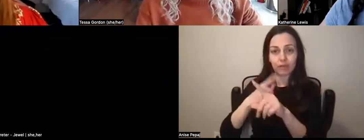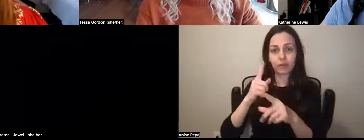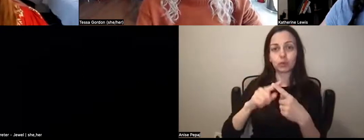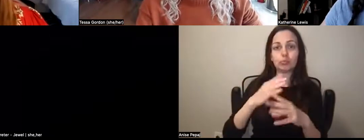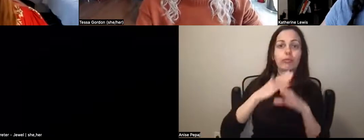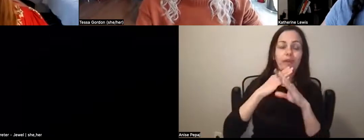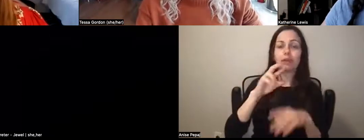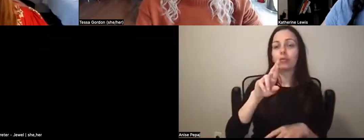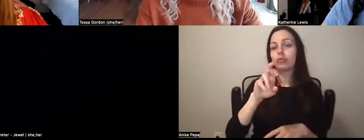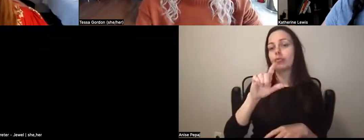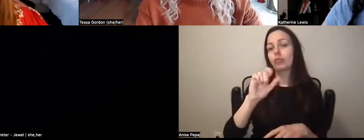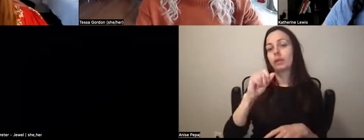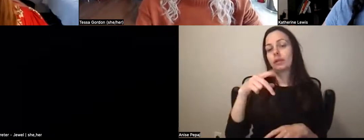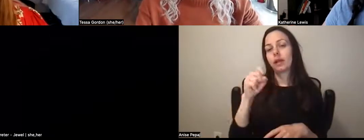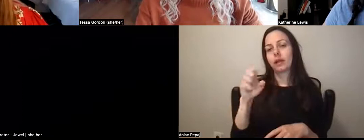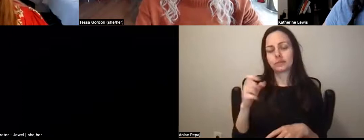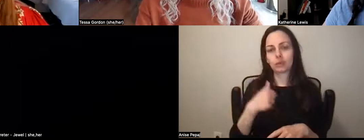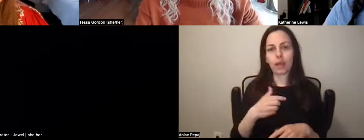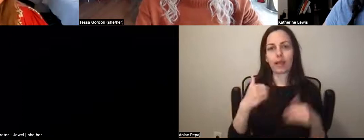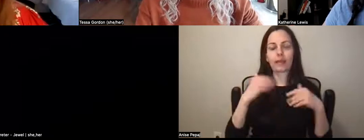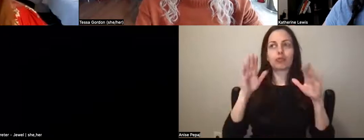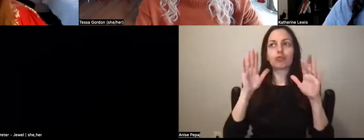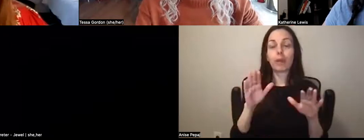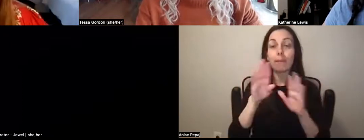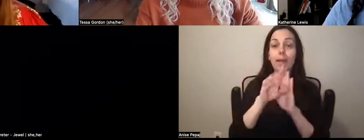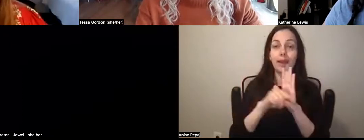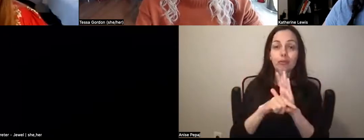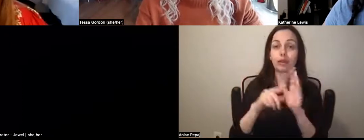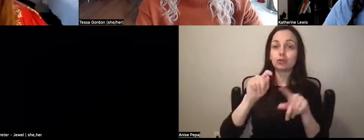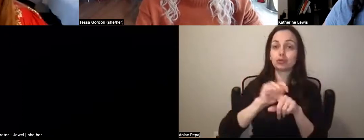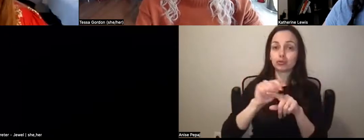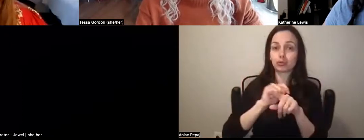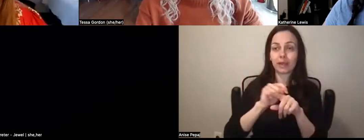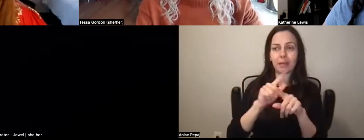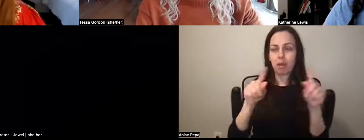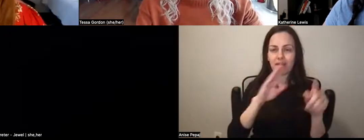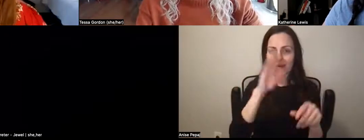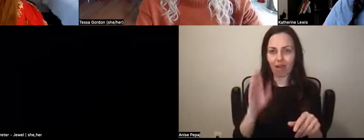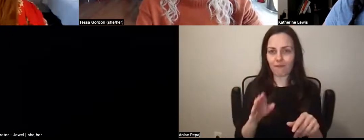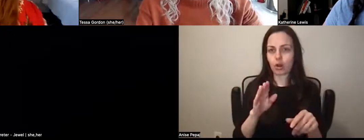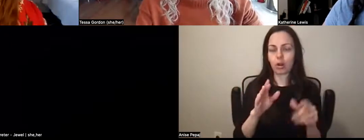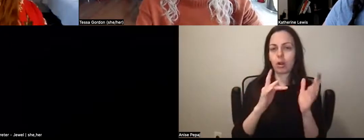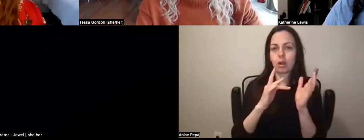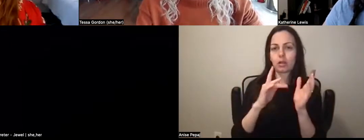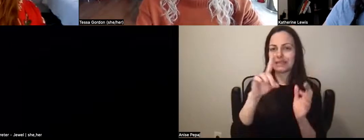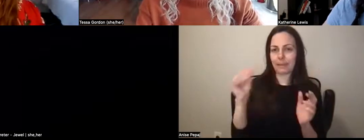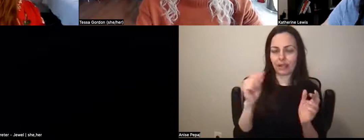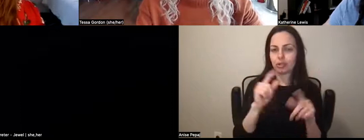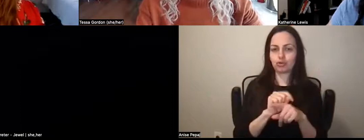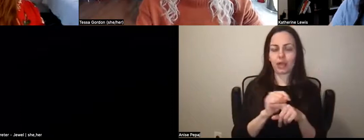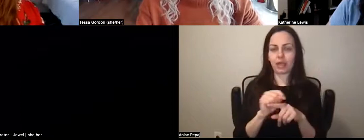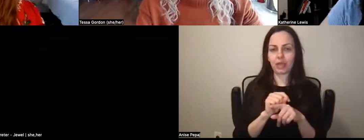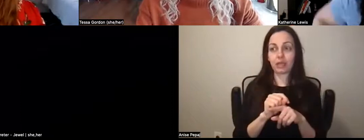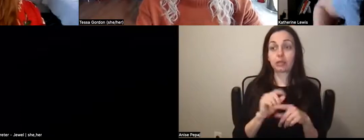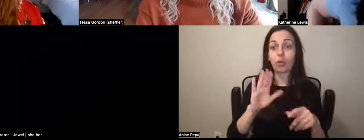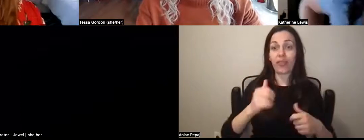all this wonderful background in medical training, but what I never had was a class on disability. And it was that lived